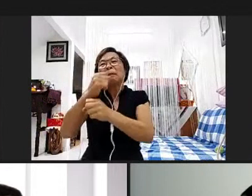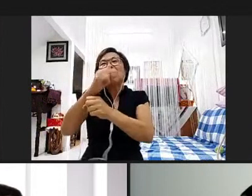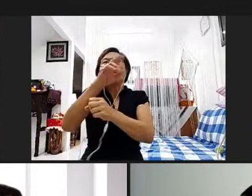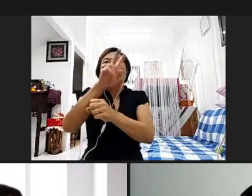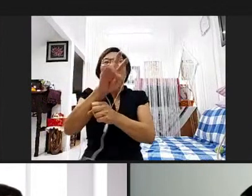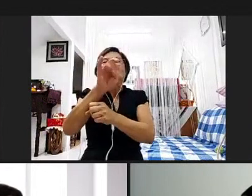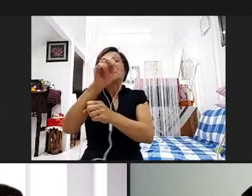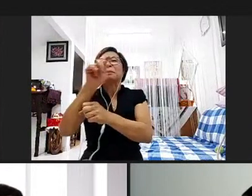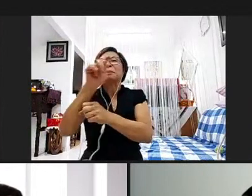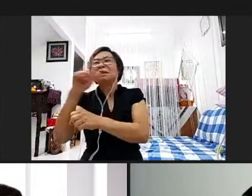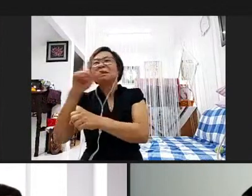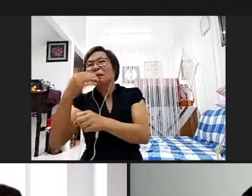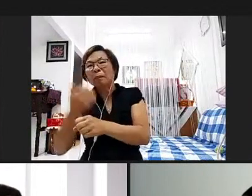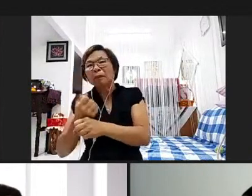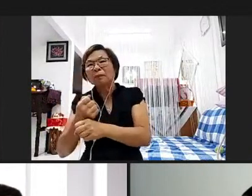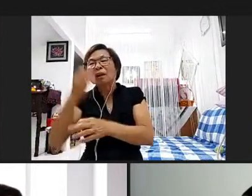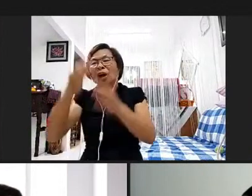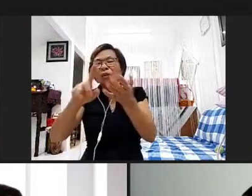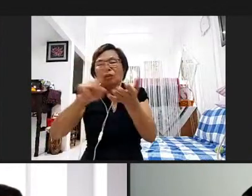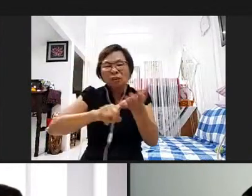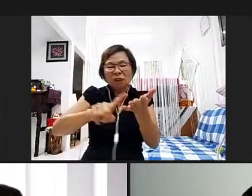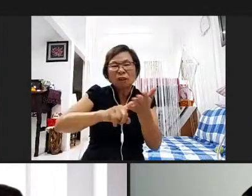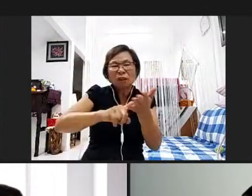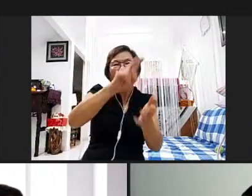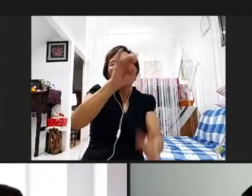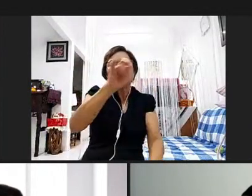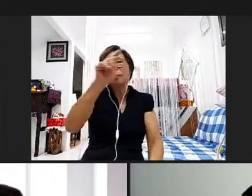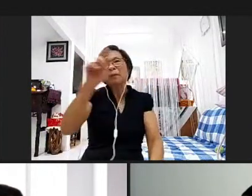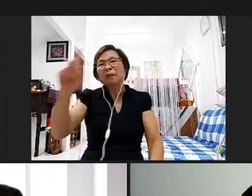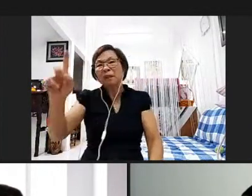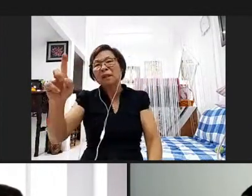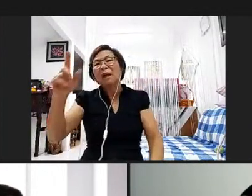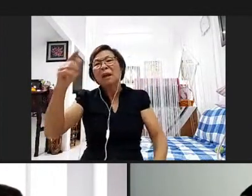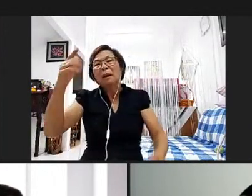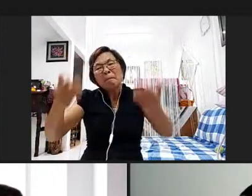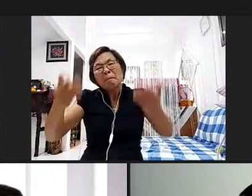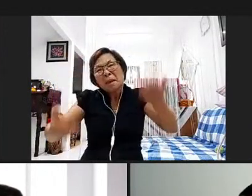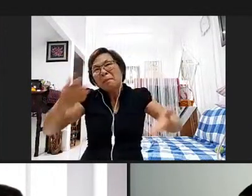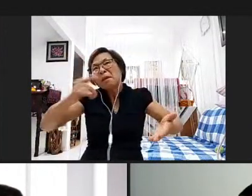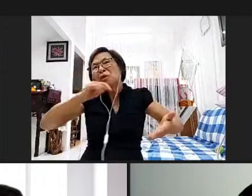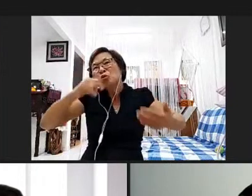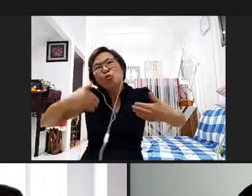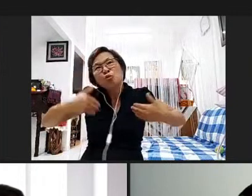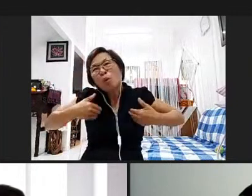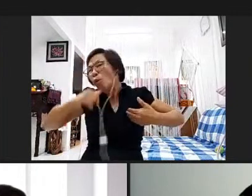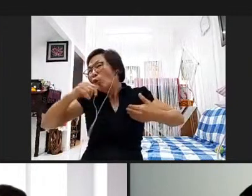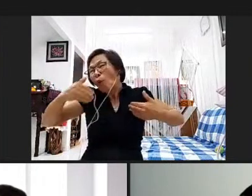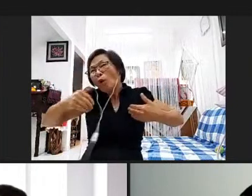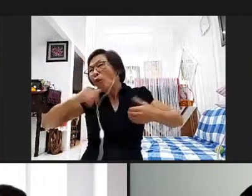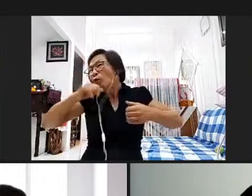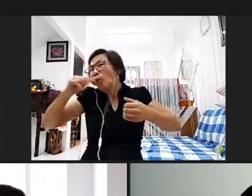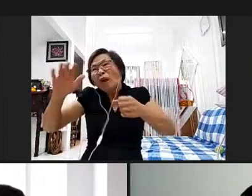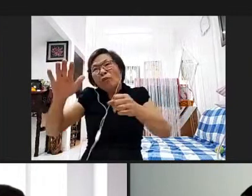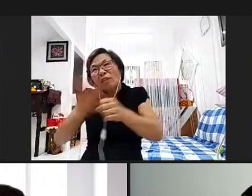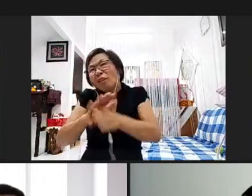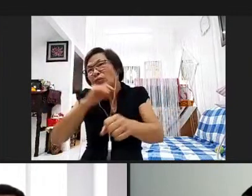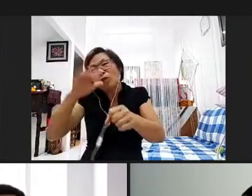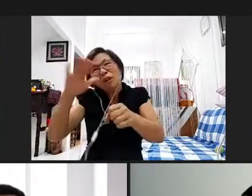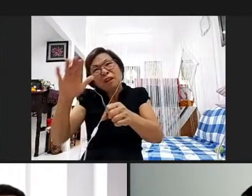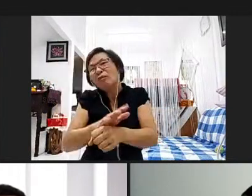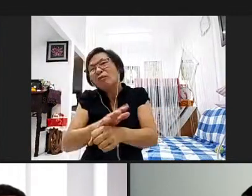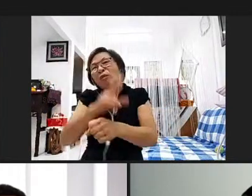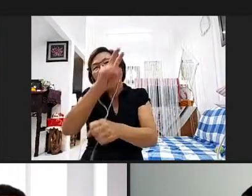many of us, if you check your vitamin D level, you may be a vitamin D deficiency. So other